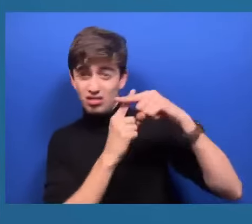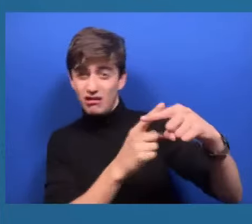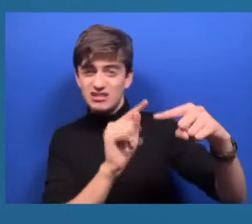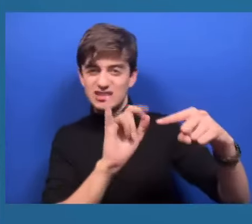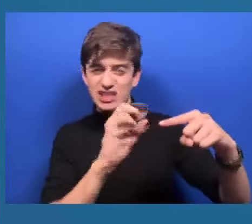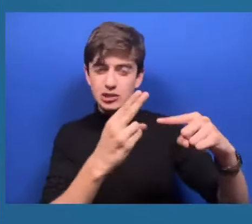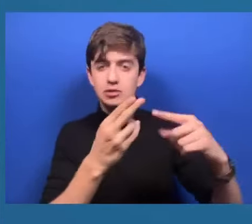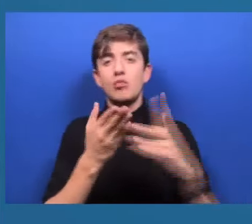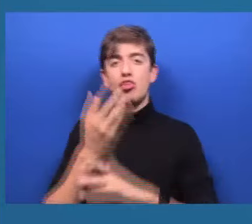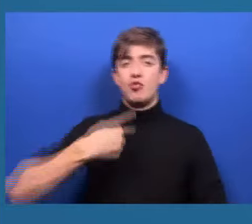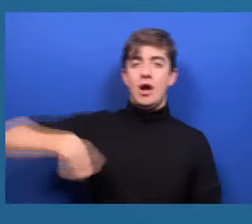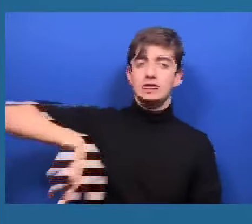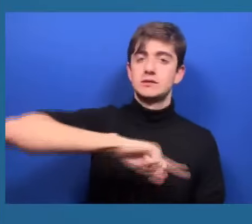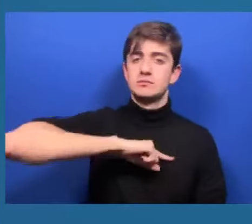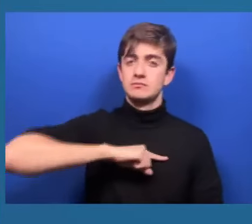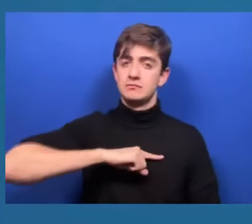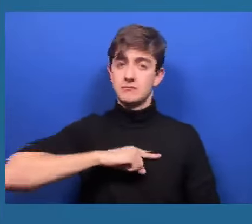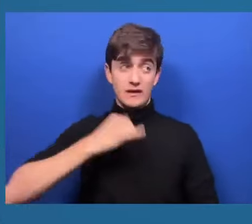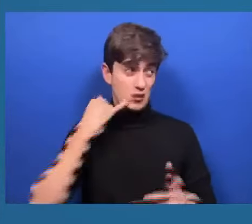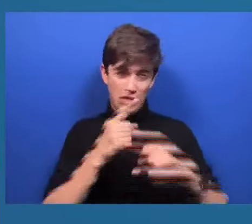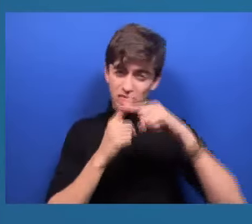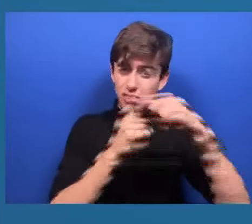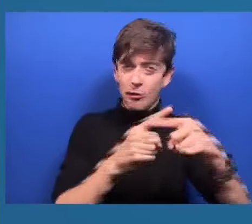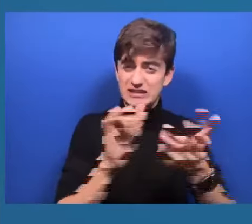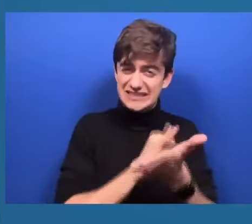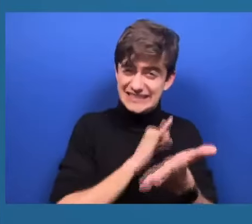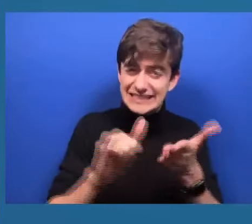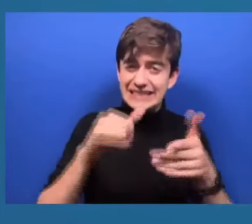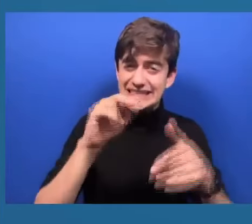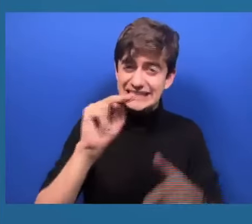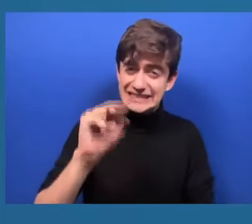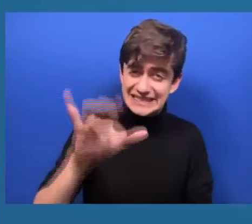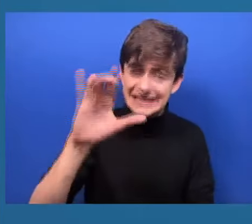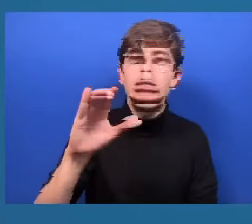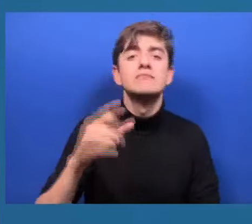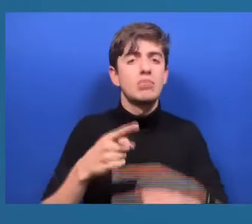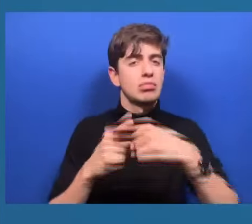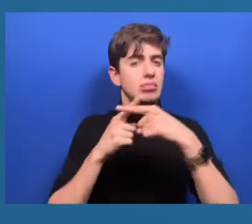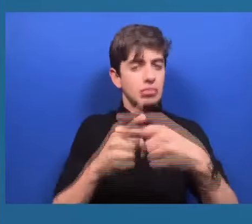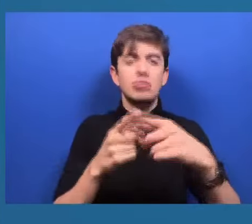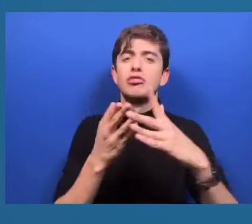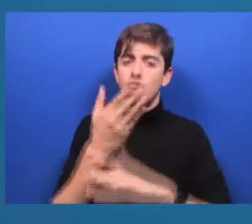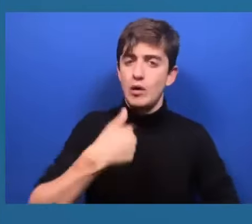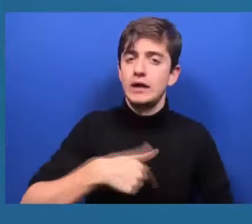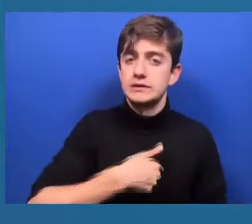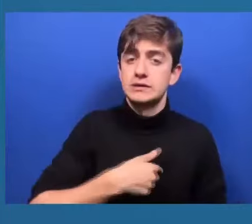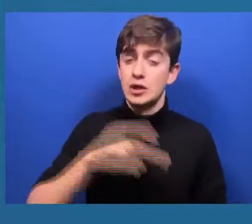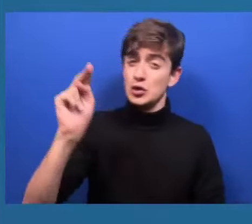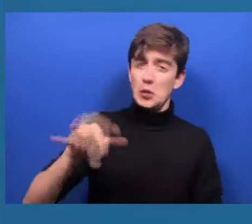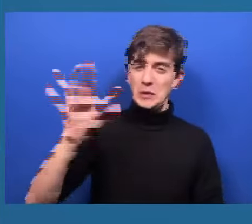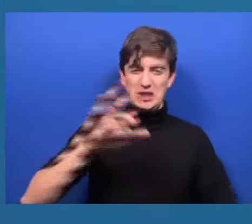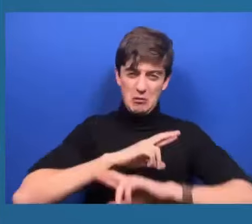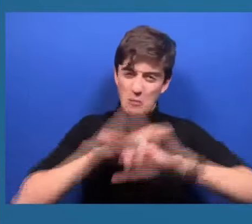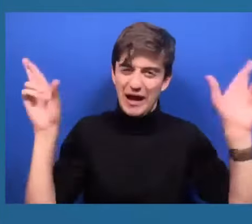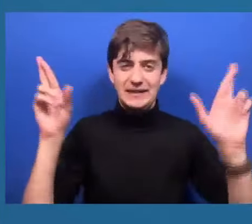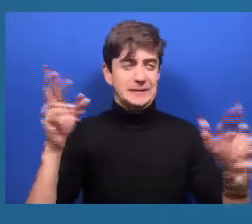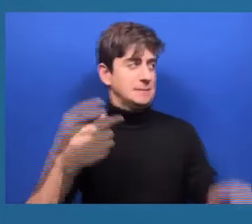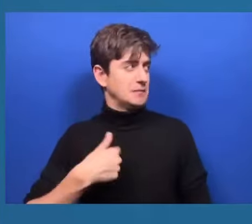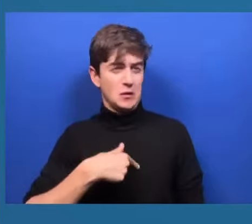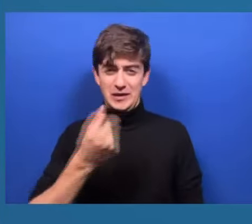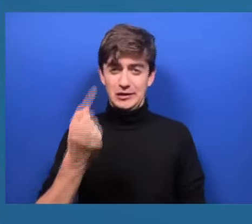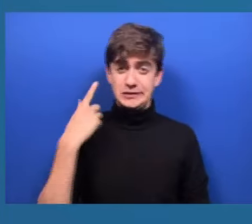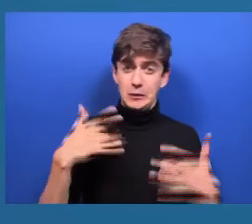this city. I want you to be clear about that. New York City is ready, and we understand what's at